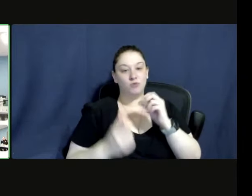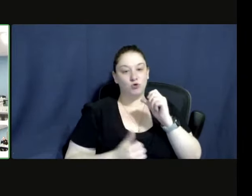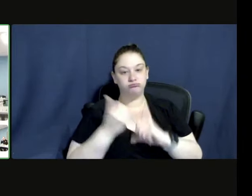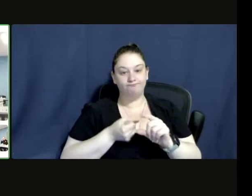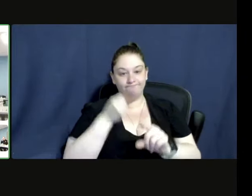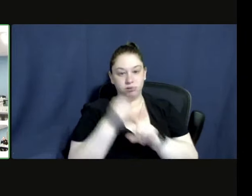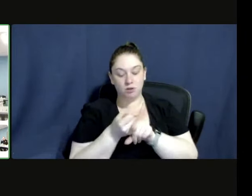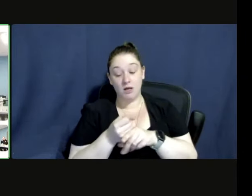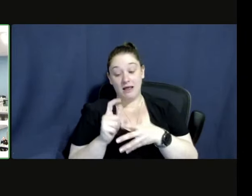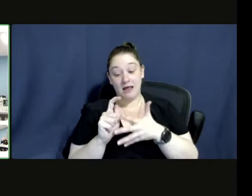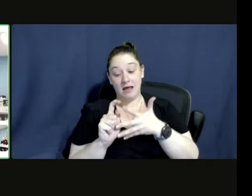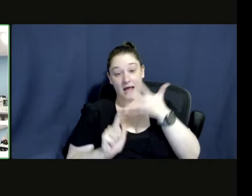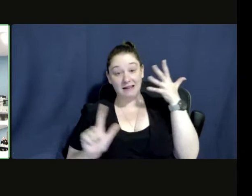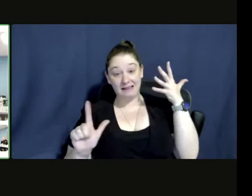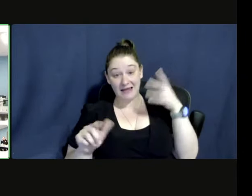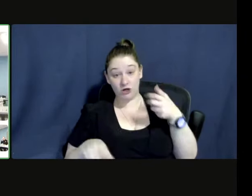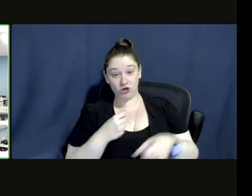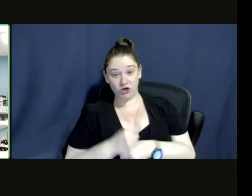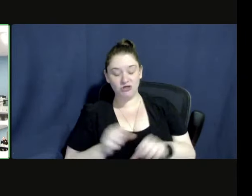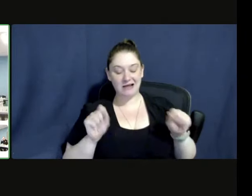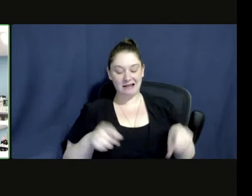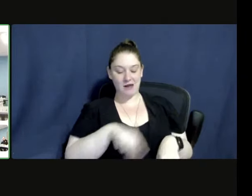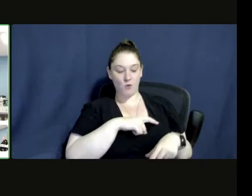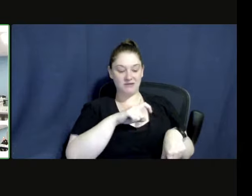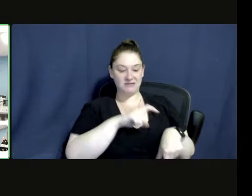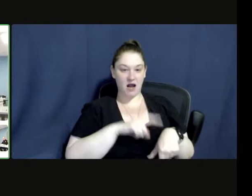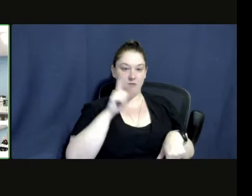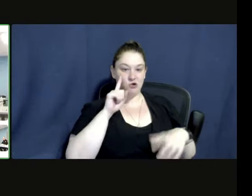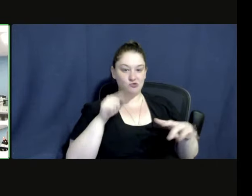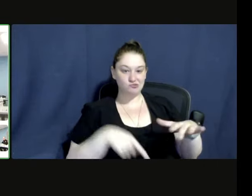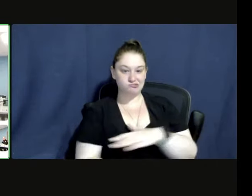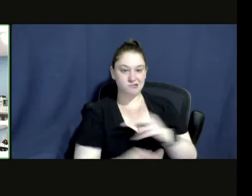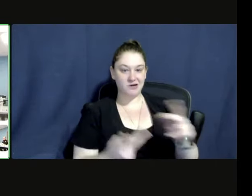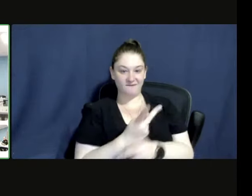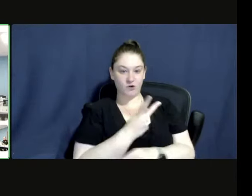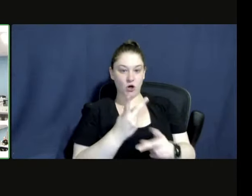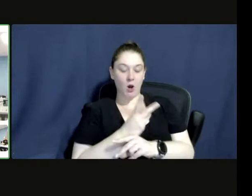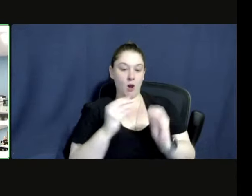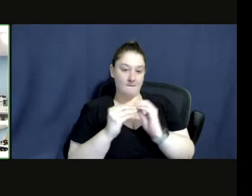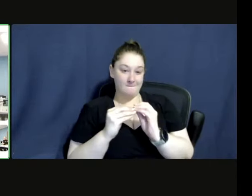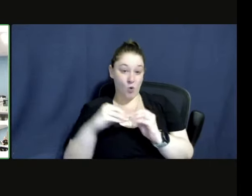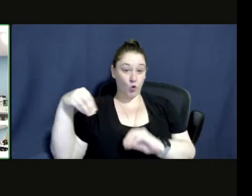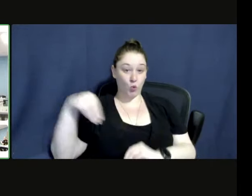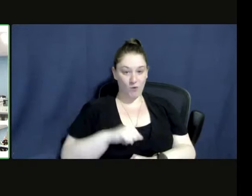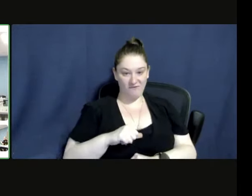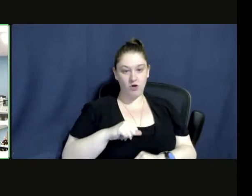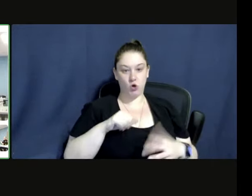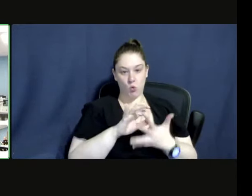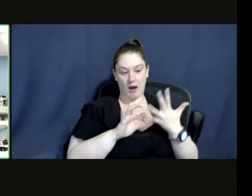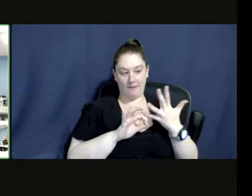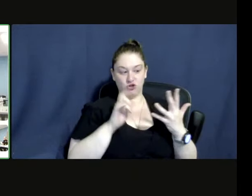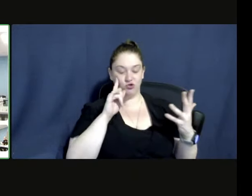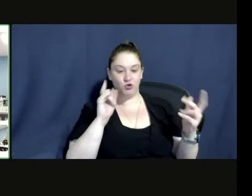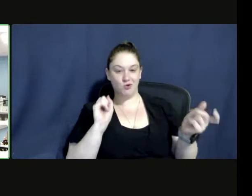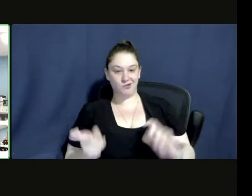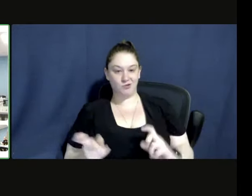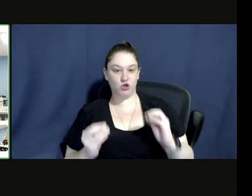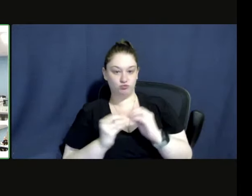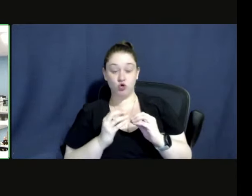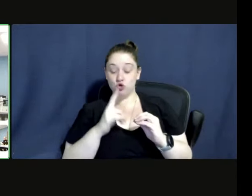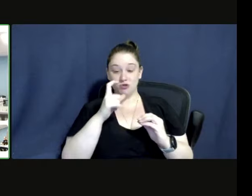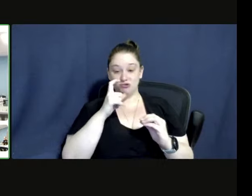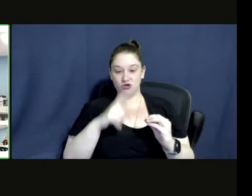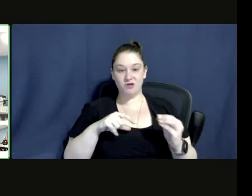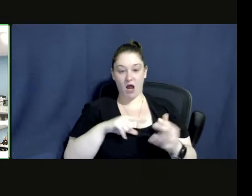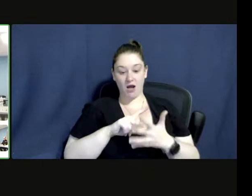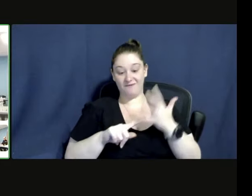years allows us time for exploring revenue options and making necessary organizational adjustments. So we didn't take all $18 million